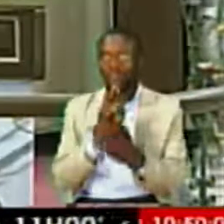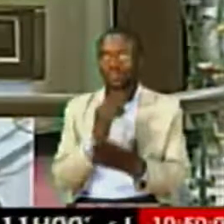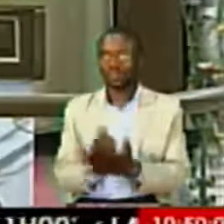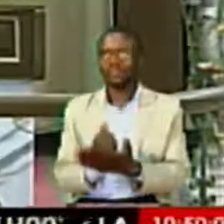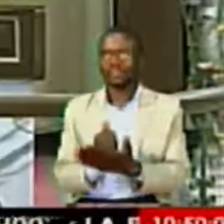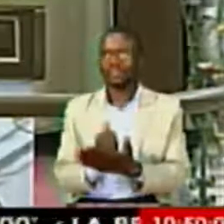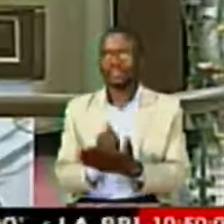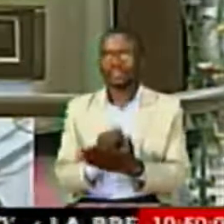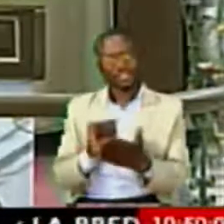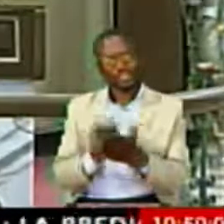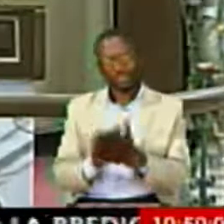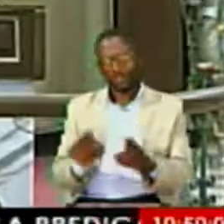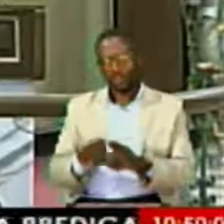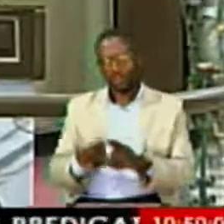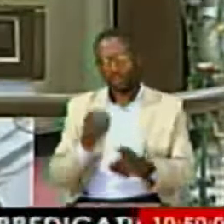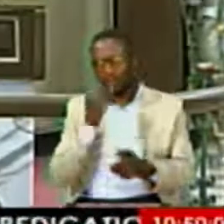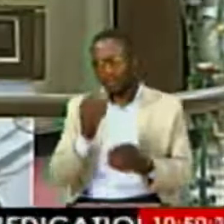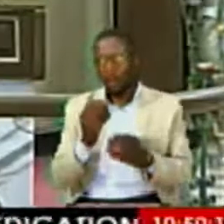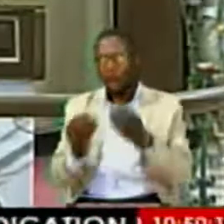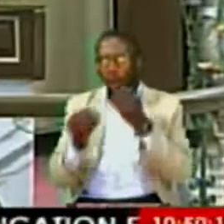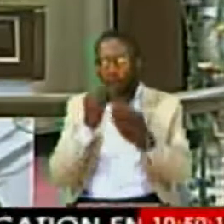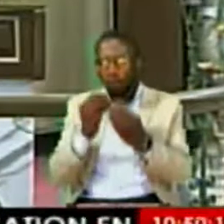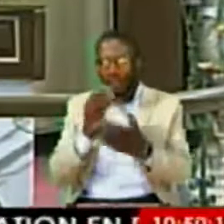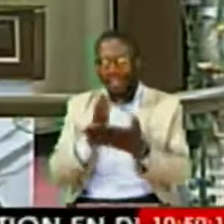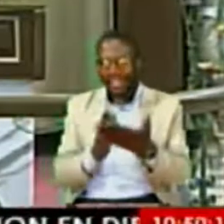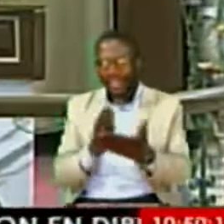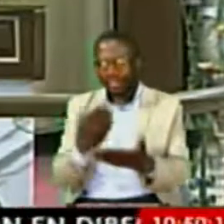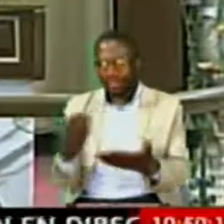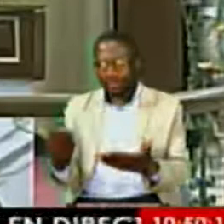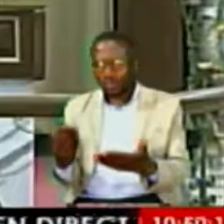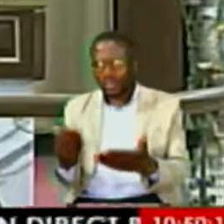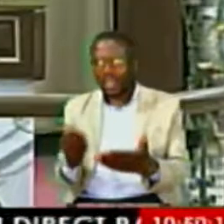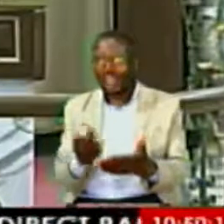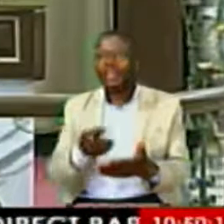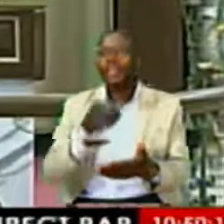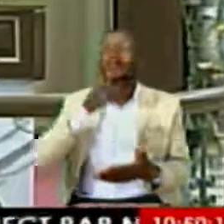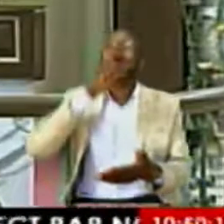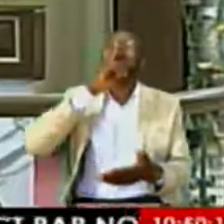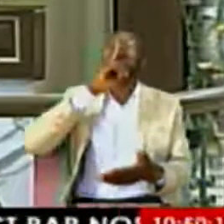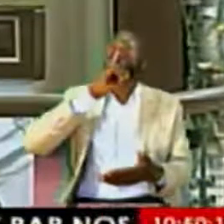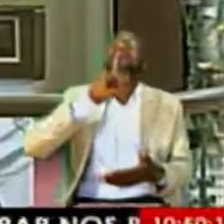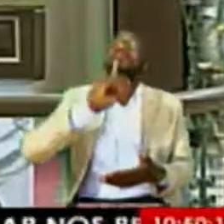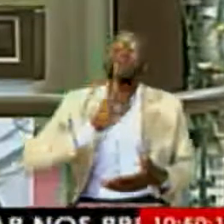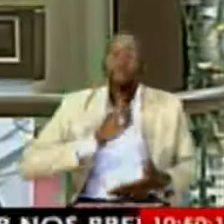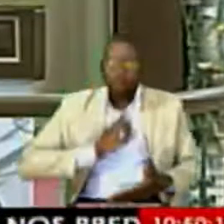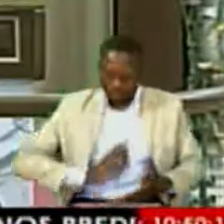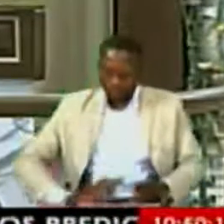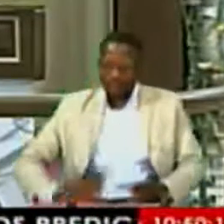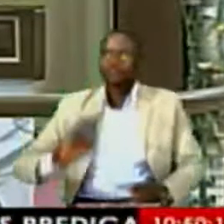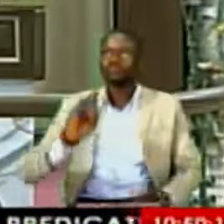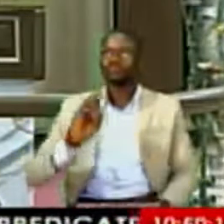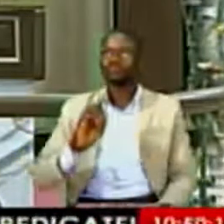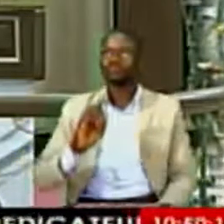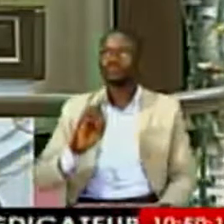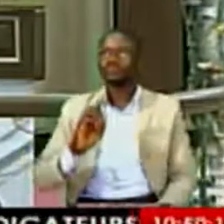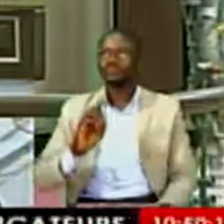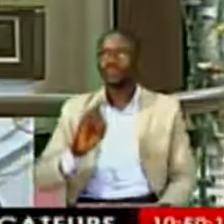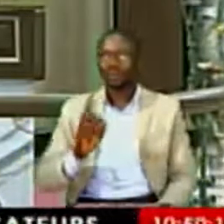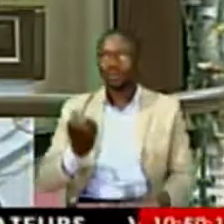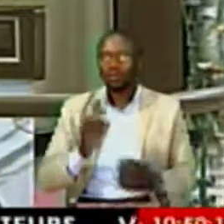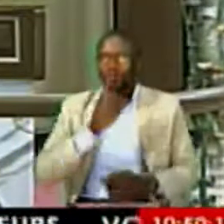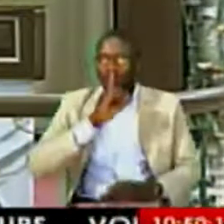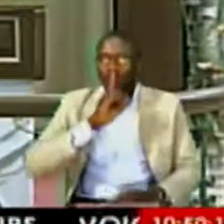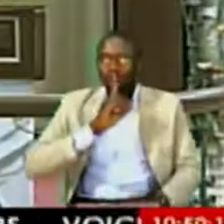amen, c'est comme si vous mangez quelque chose, it's as if you eat something, et vous avalez ça, and you swallow it. Quand vous avalez, when you swallow